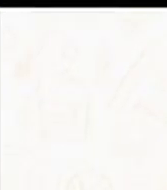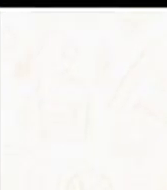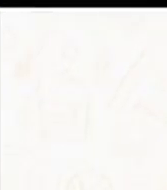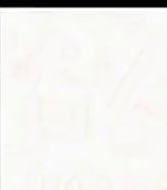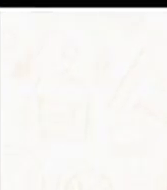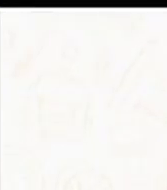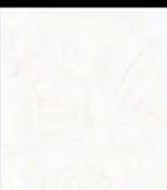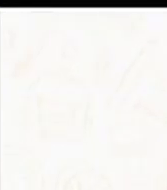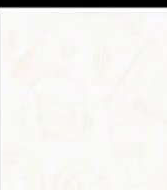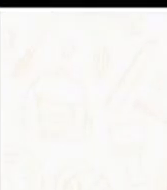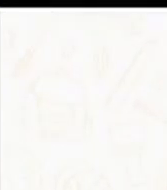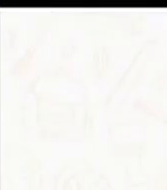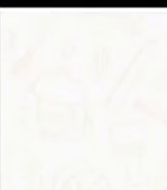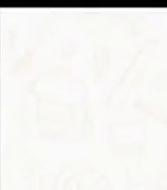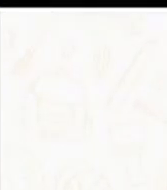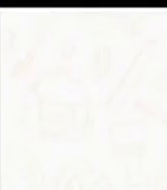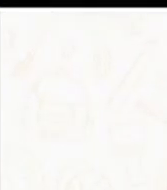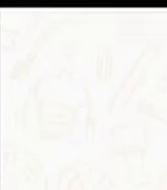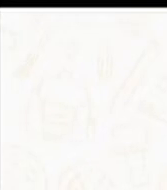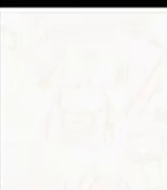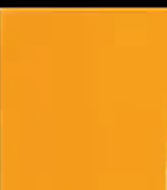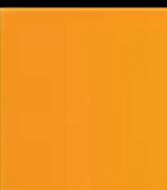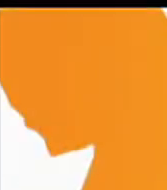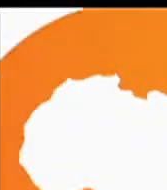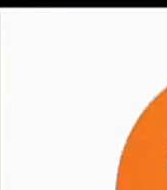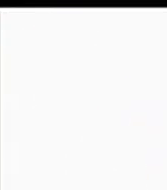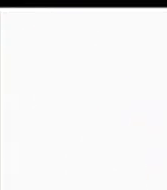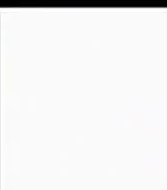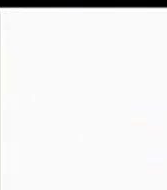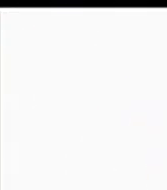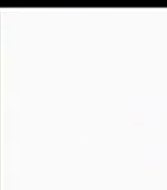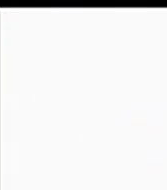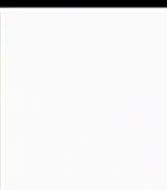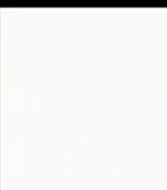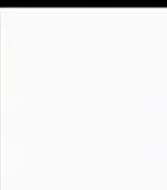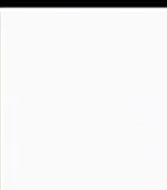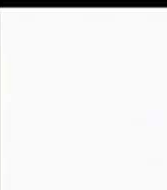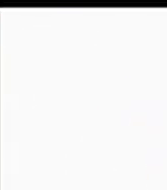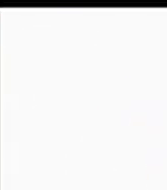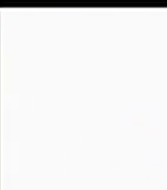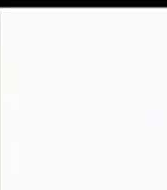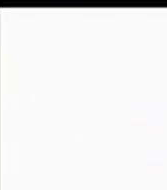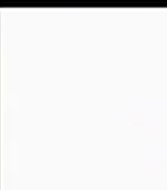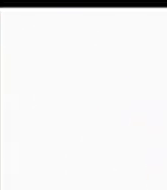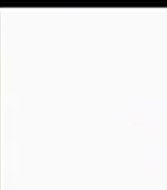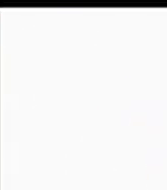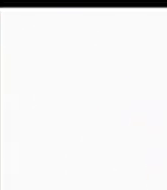to 555. One Africa TV. It just gets better.